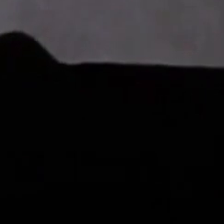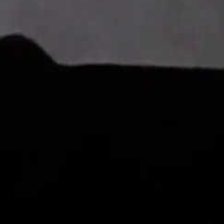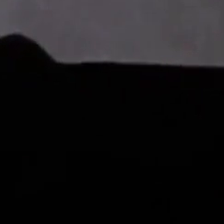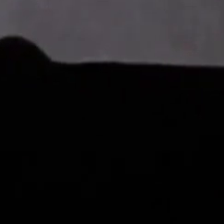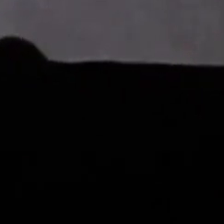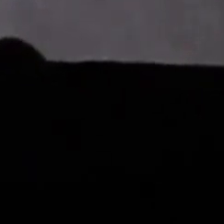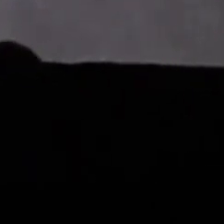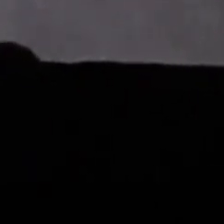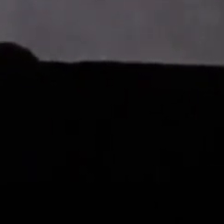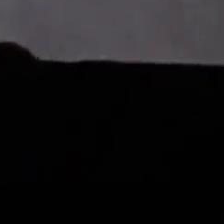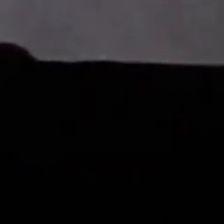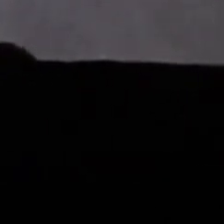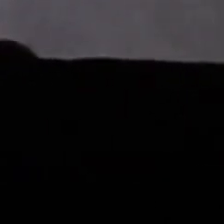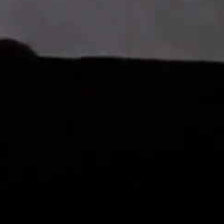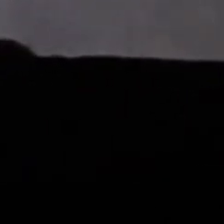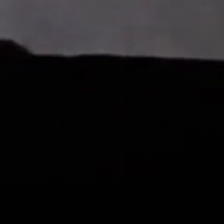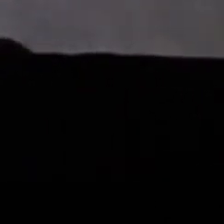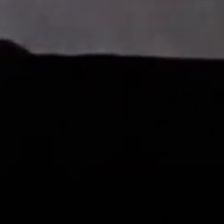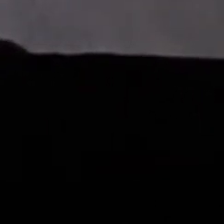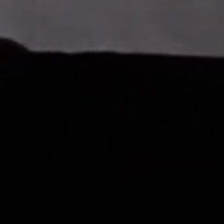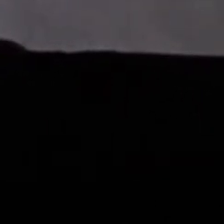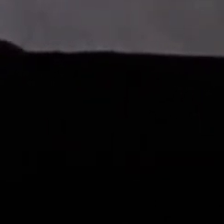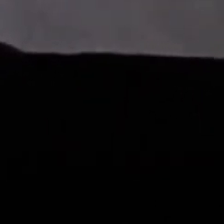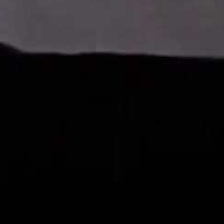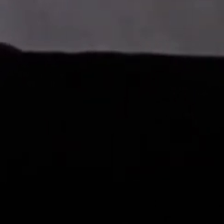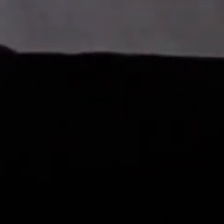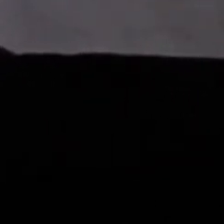Two. It's a crocodile.